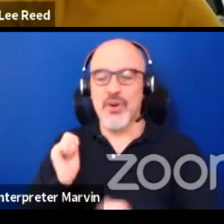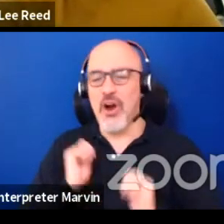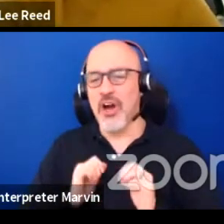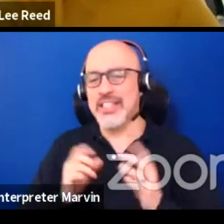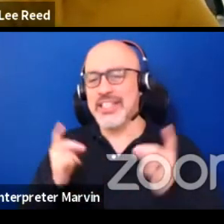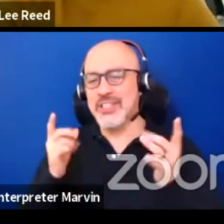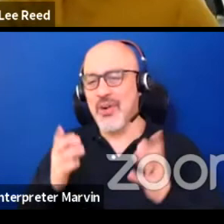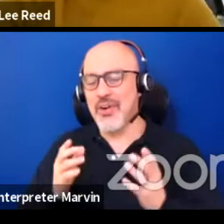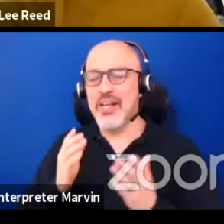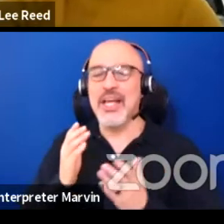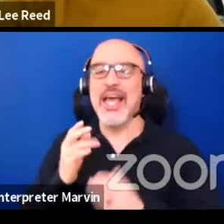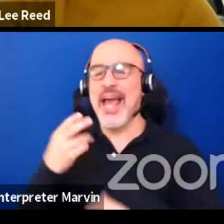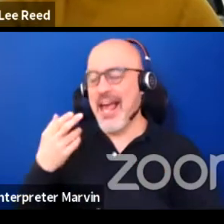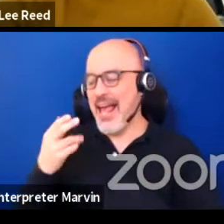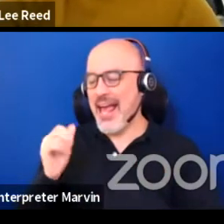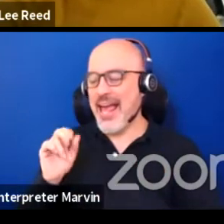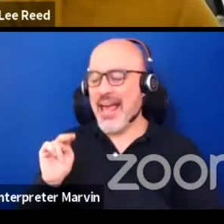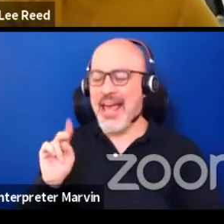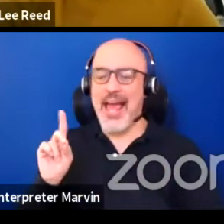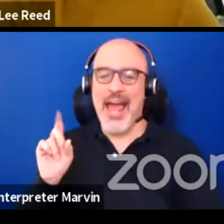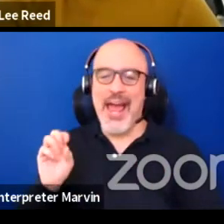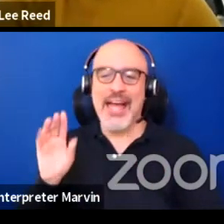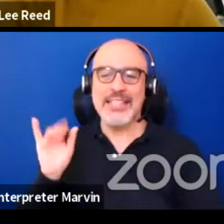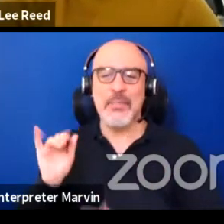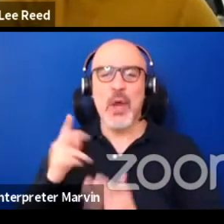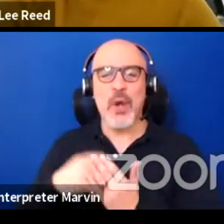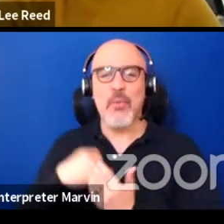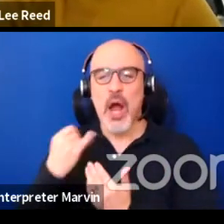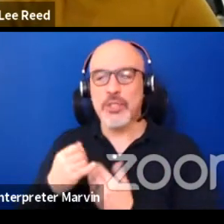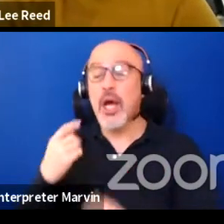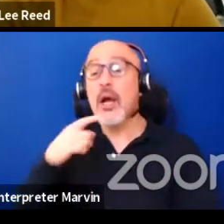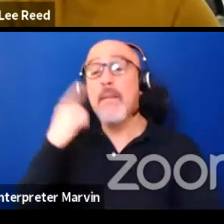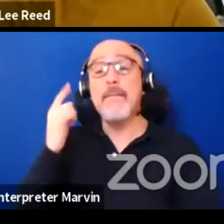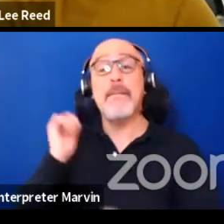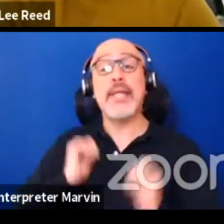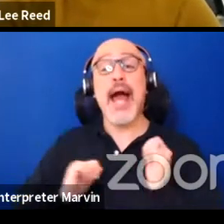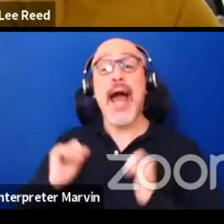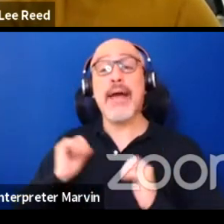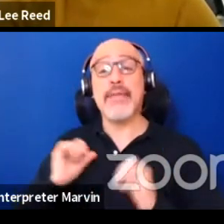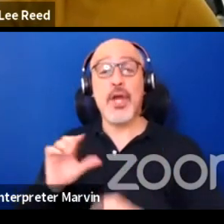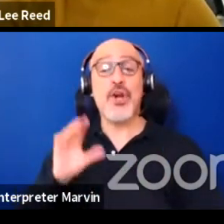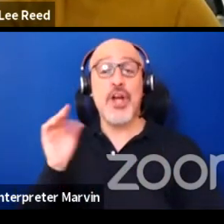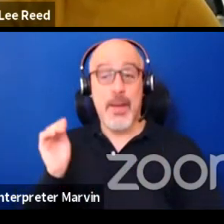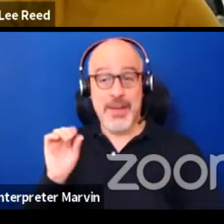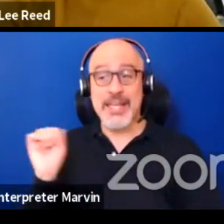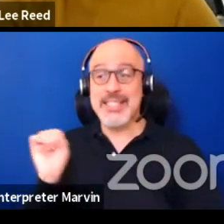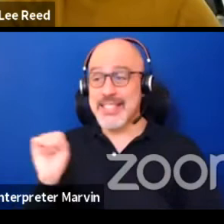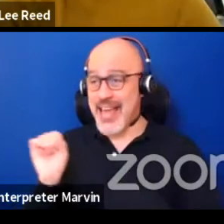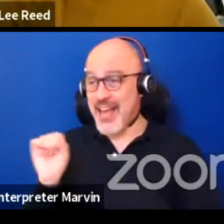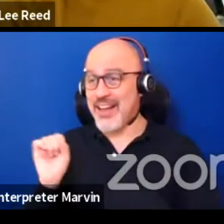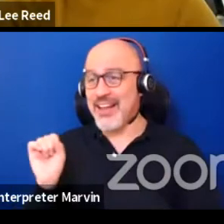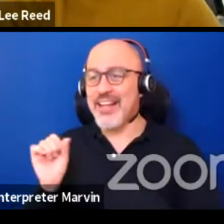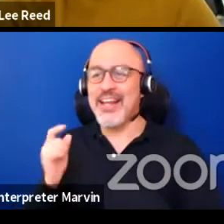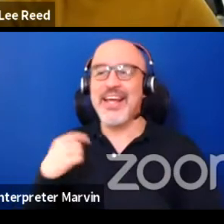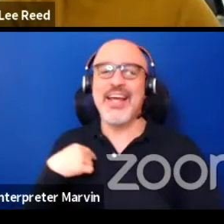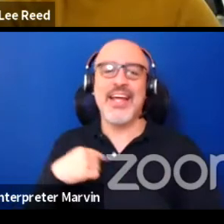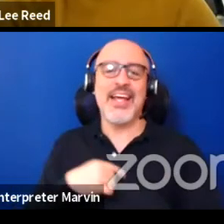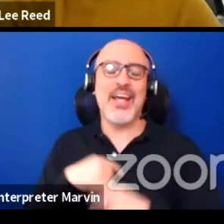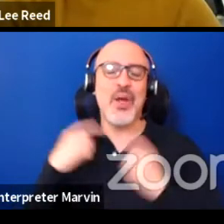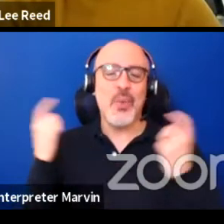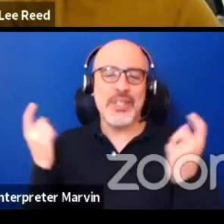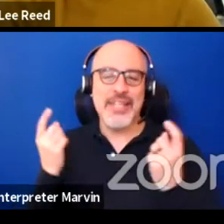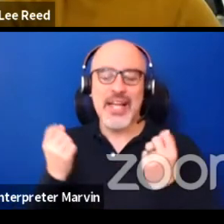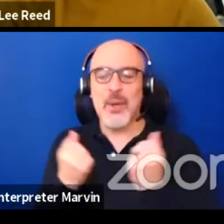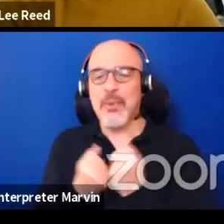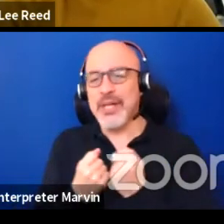of the Hansberry Project, which is a Black theater company here in Seattle. We celebrate, support, and